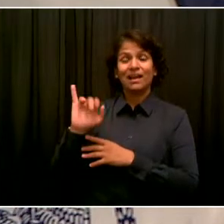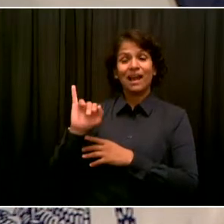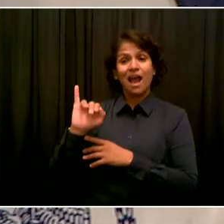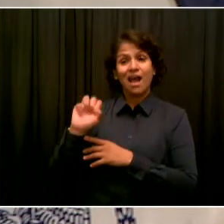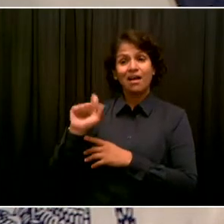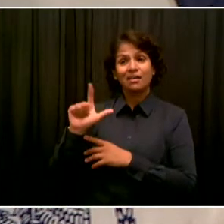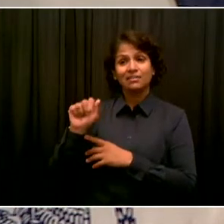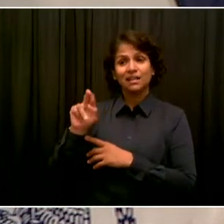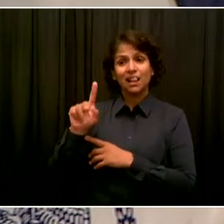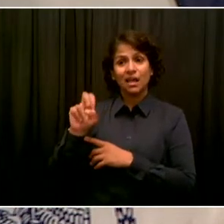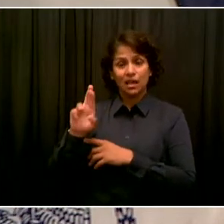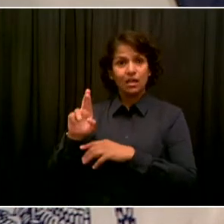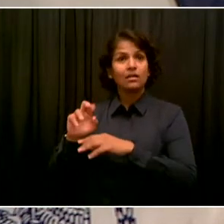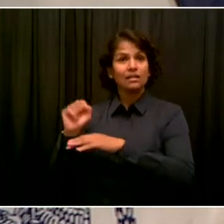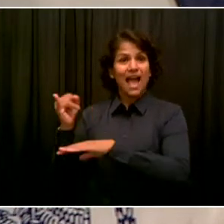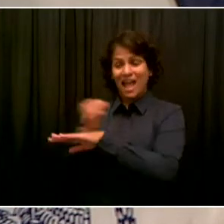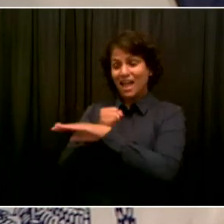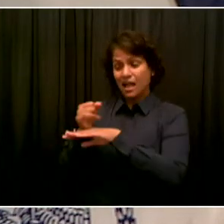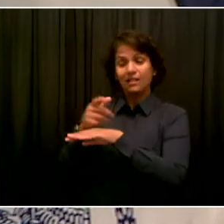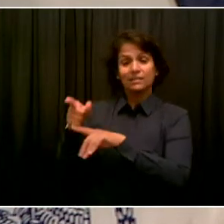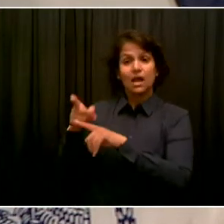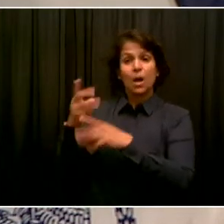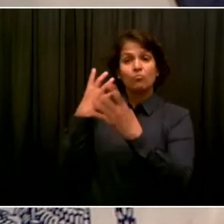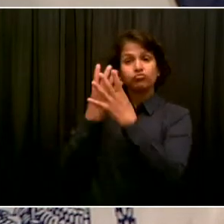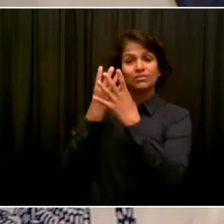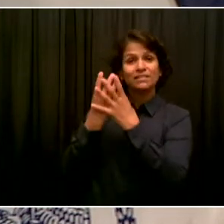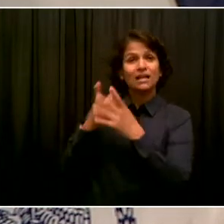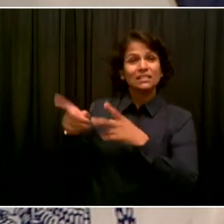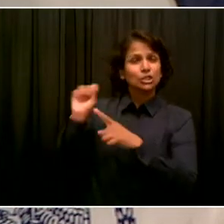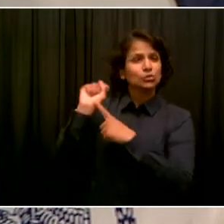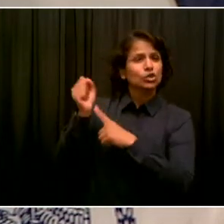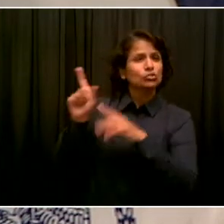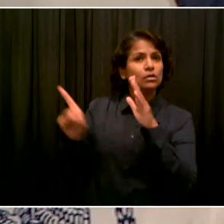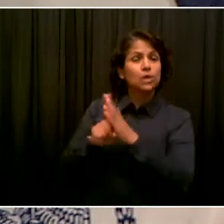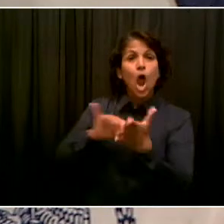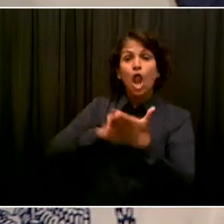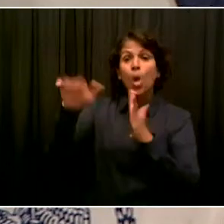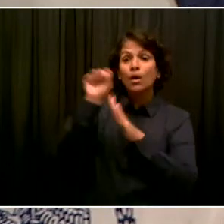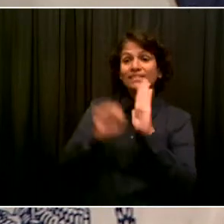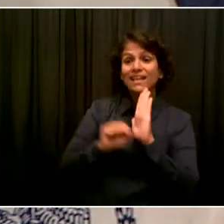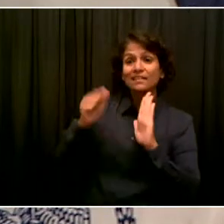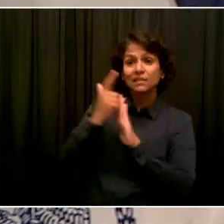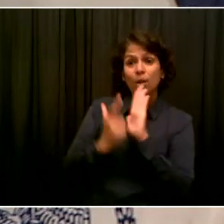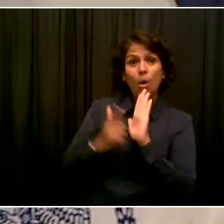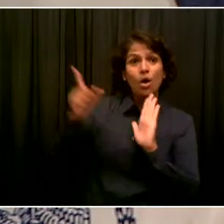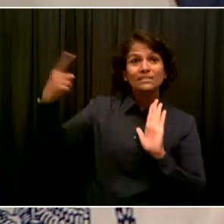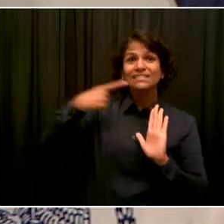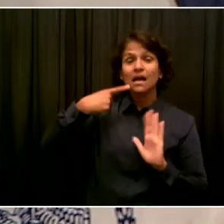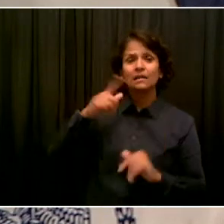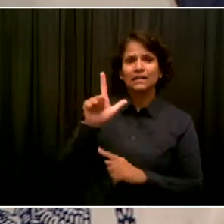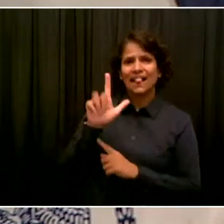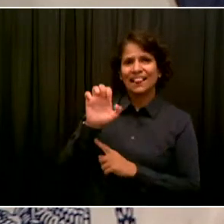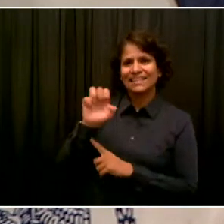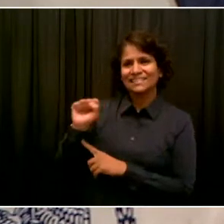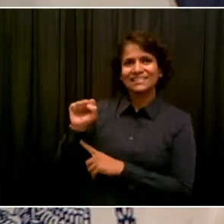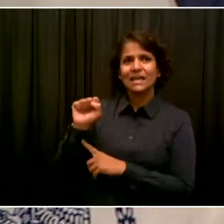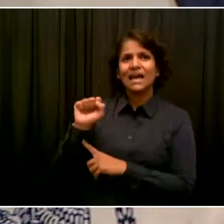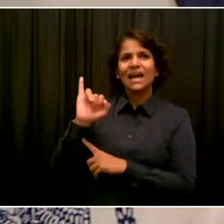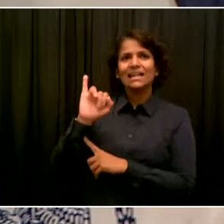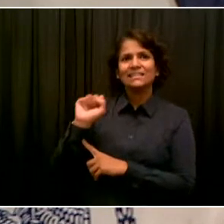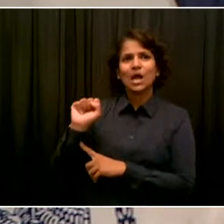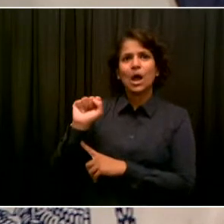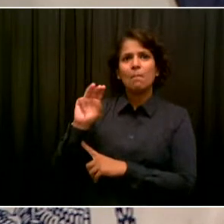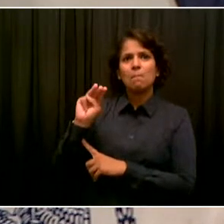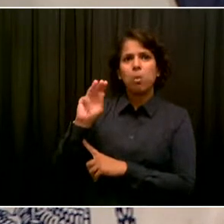More Act signed promptly. But on a purely practical level, even if that's signed by the governor